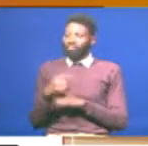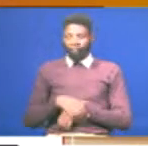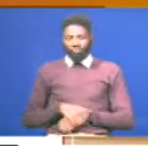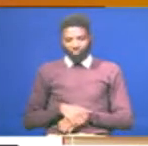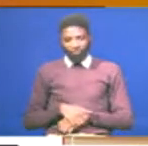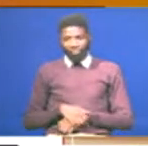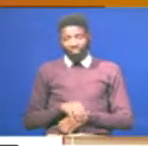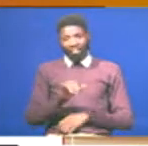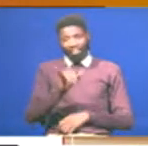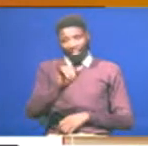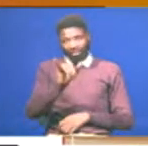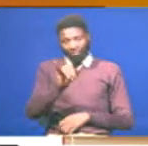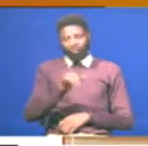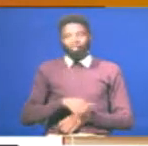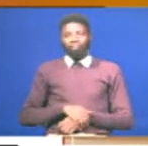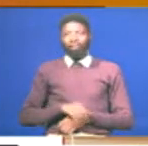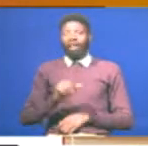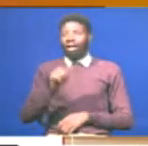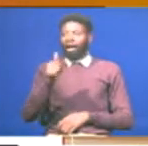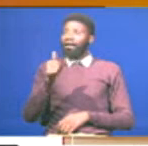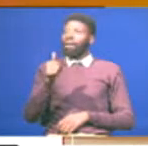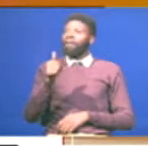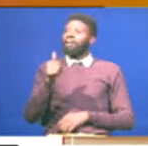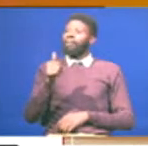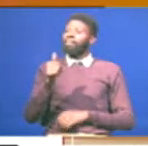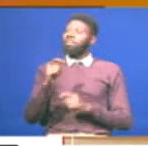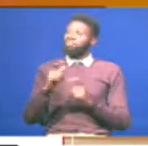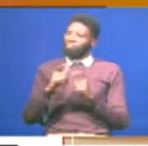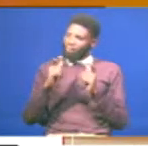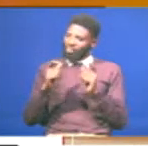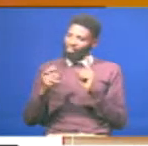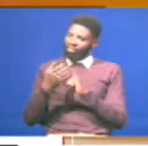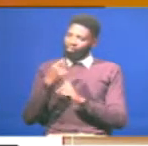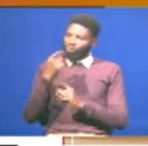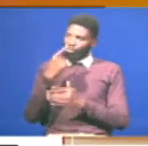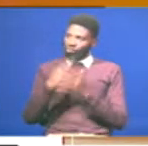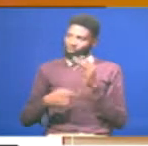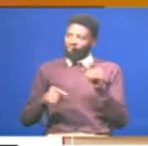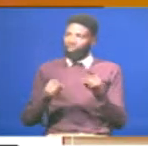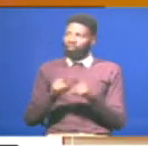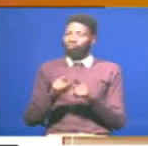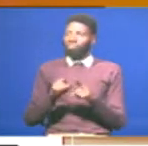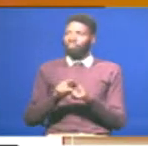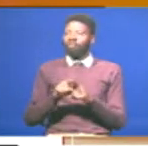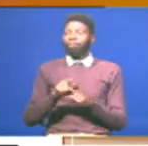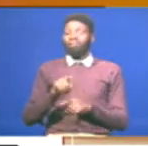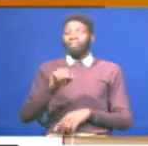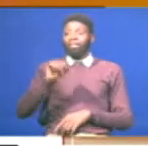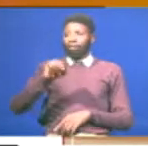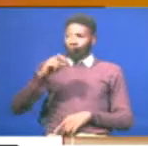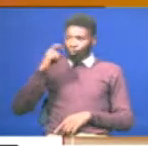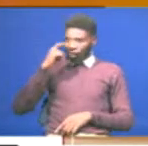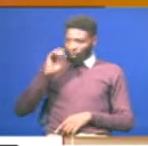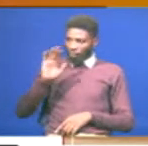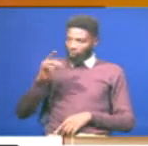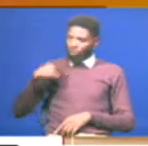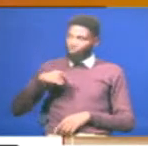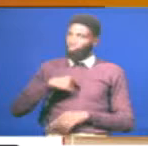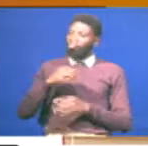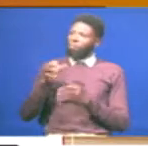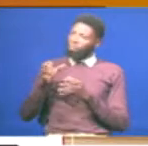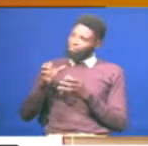been it. The other major achievement was South Sudan is .ss. That's also something we pushed hard for,